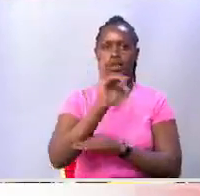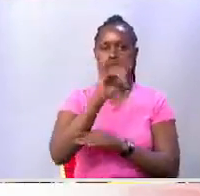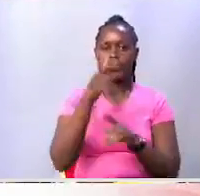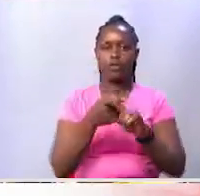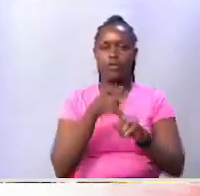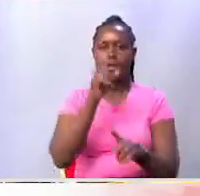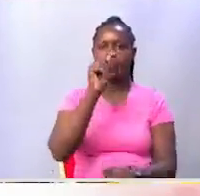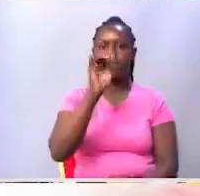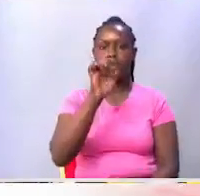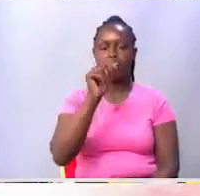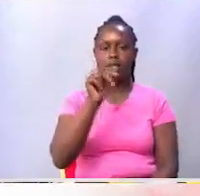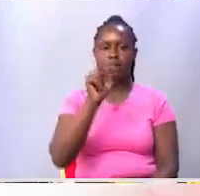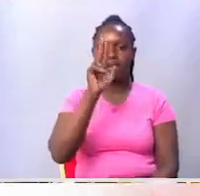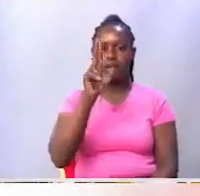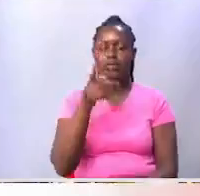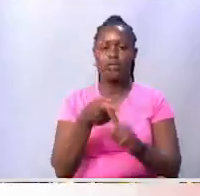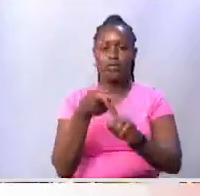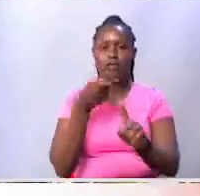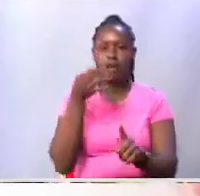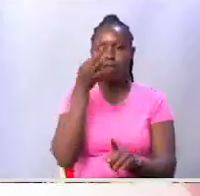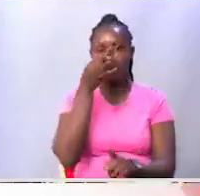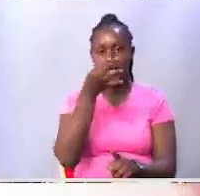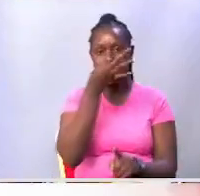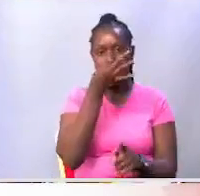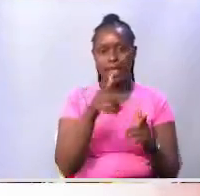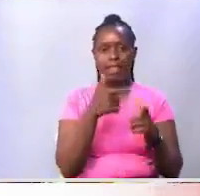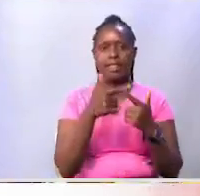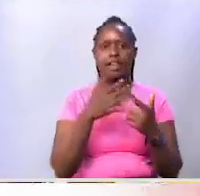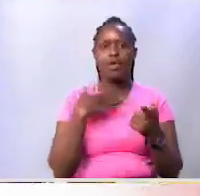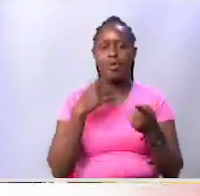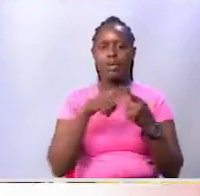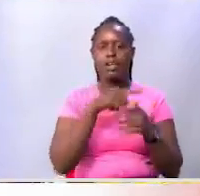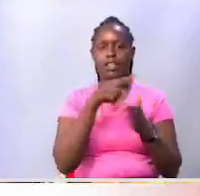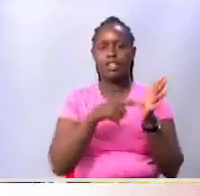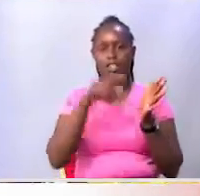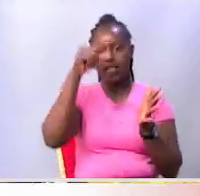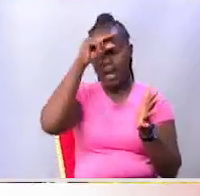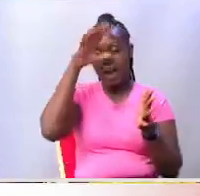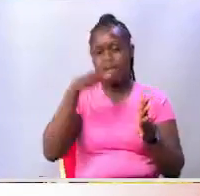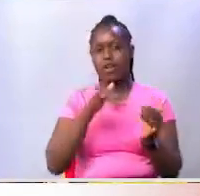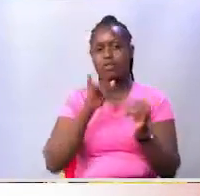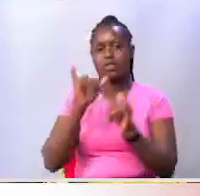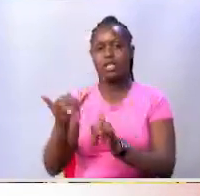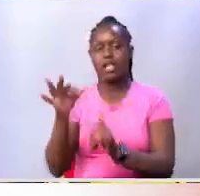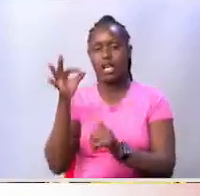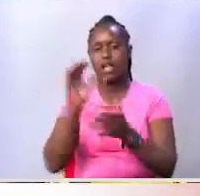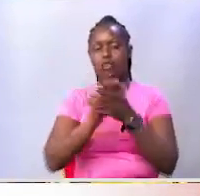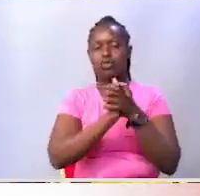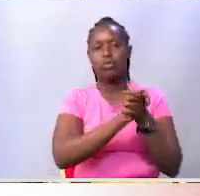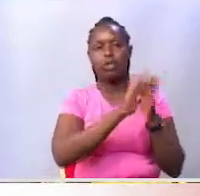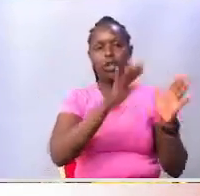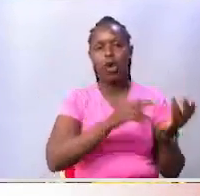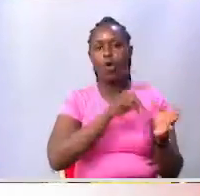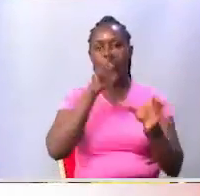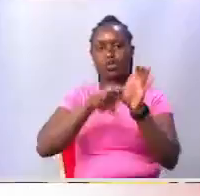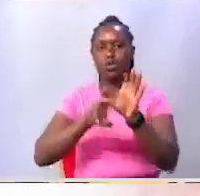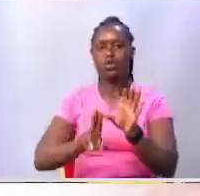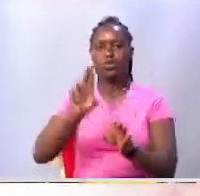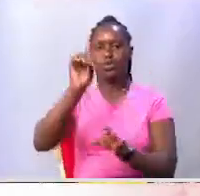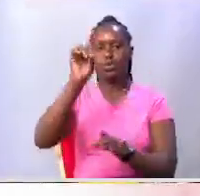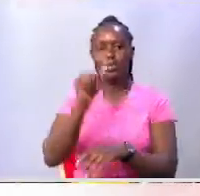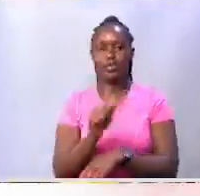Tetu, watu wa Nyeri, mnataka huyu governor abaki kwa Jubilee ama akuje UDA?